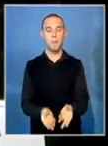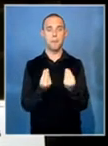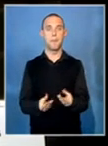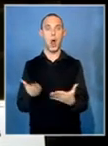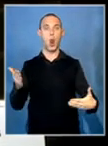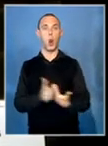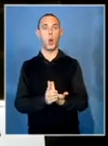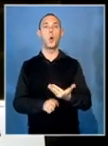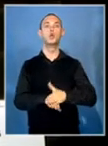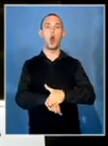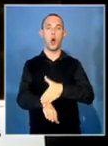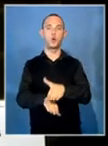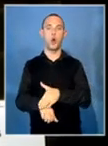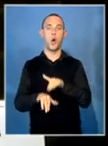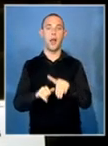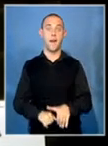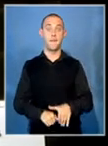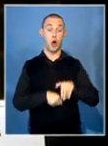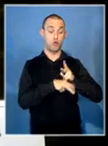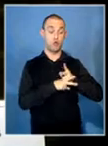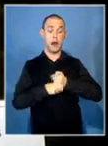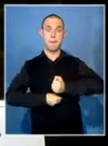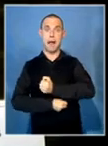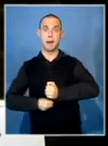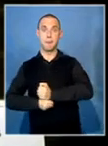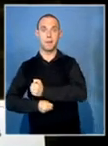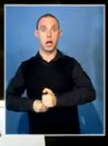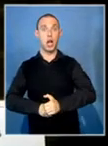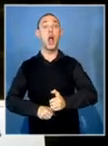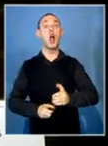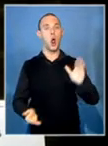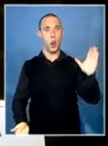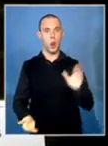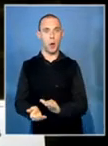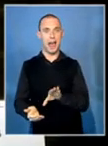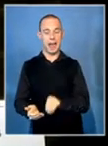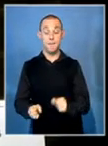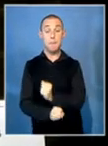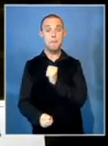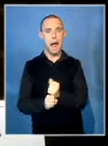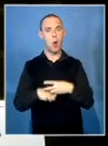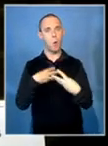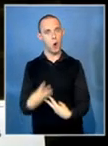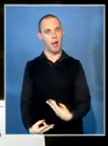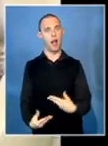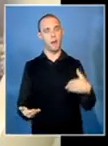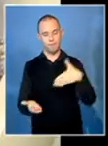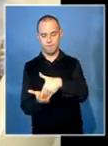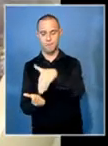concerned that the increase in productivity, although relatively low, reflects job losses and a switch to more capital-intensive